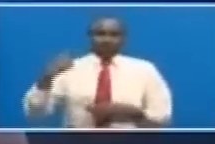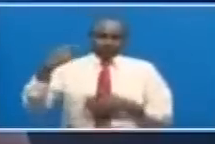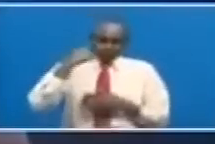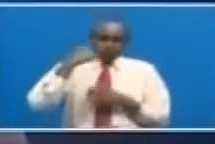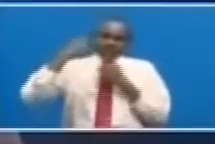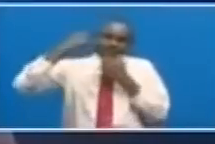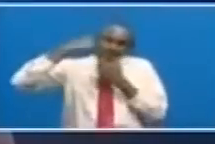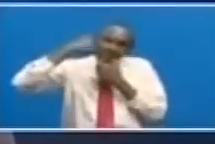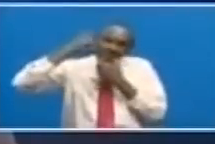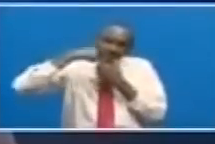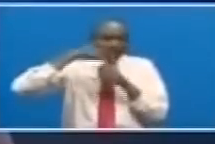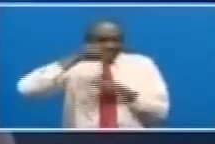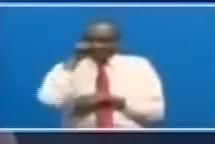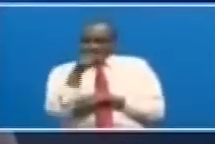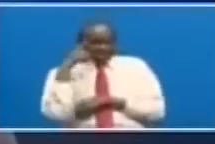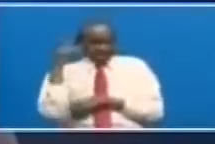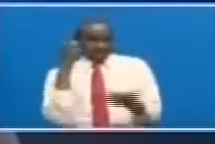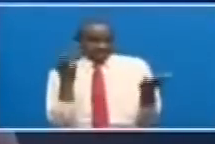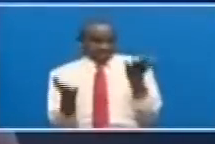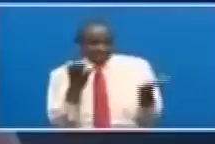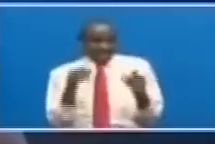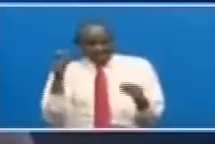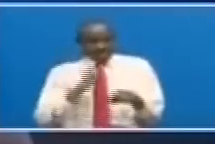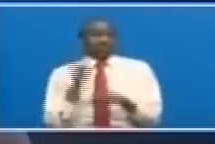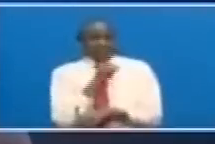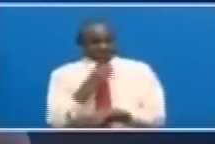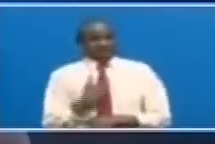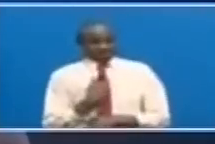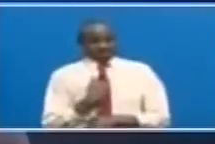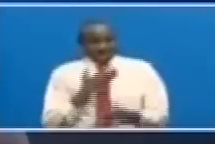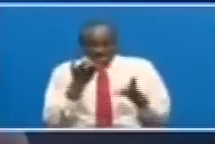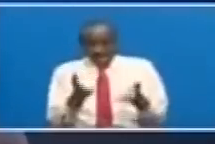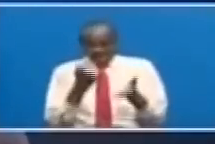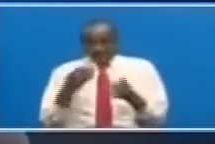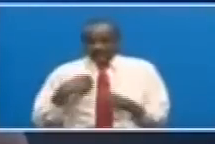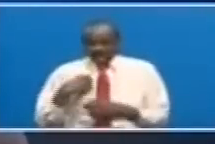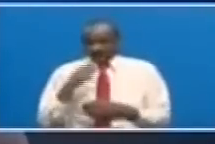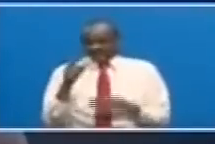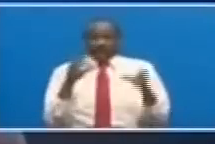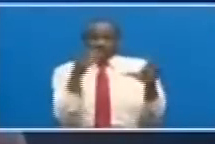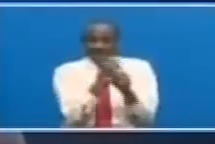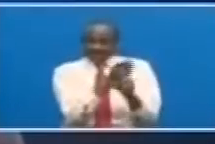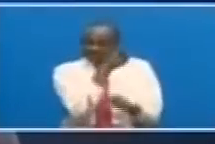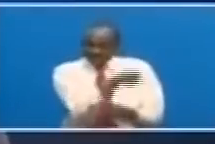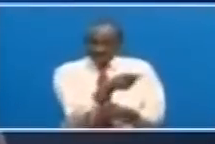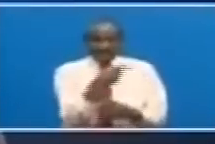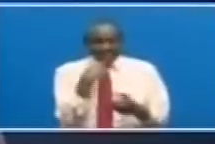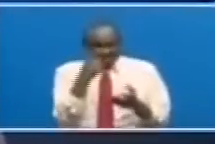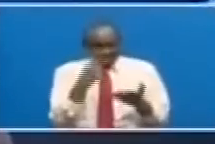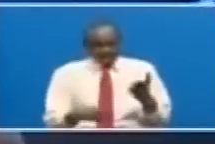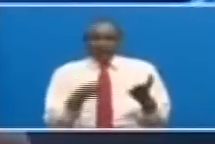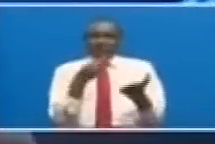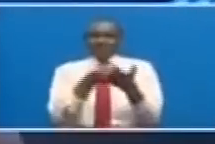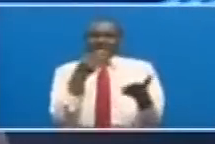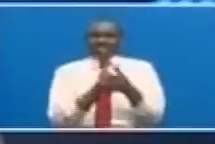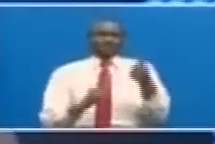vaccination, but that dream might be at a risk as the Global Vaccine Alliance organization Gavi has frozen its